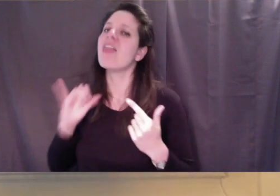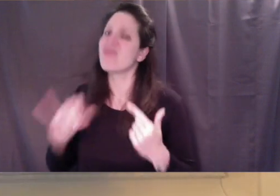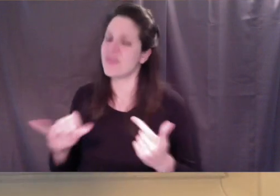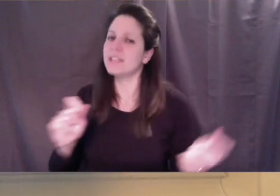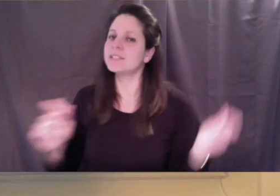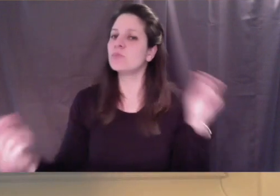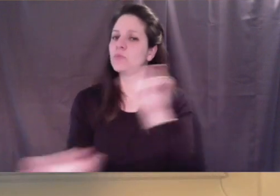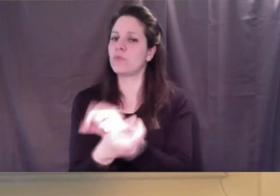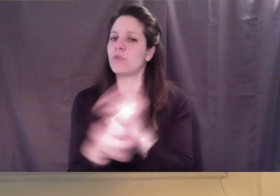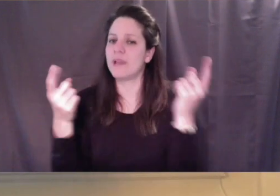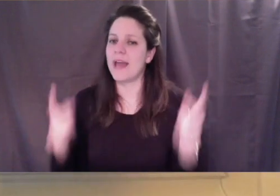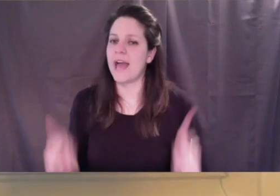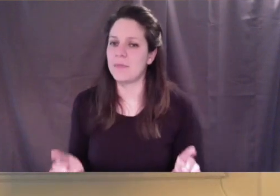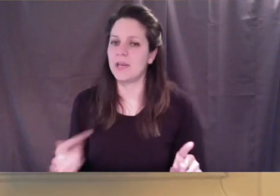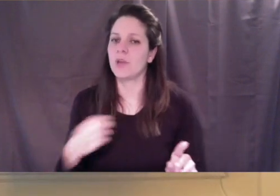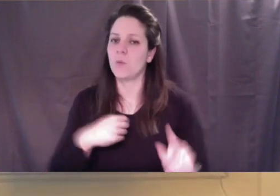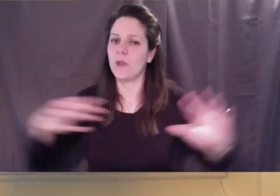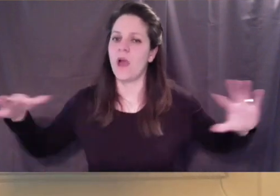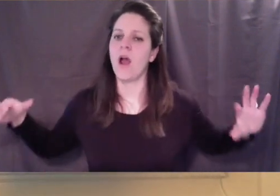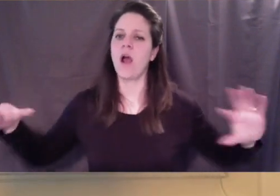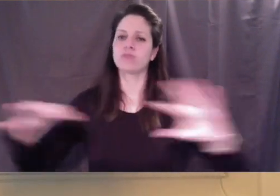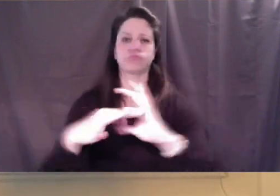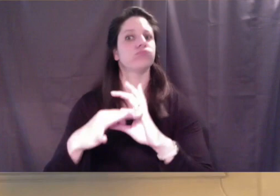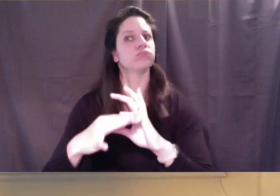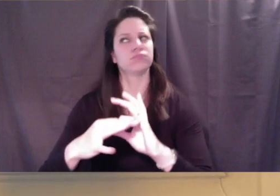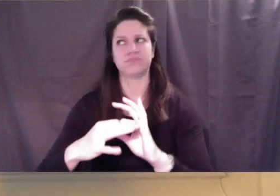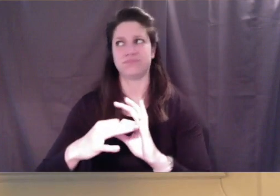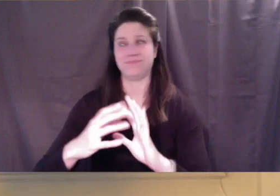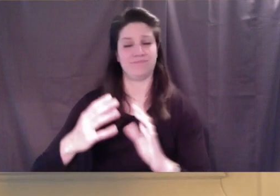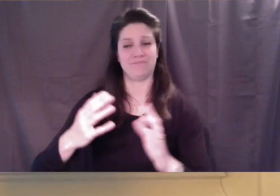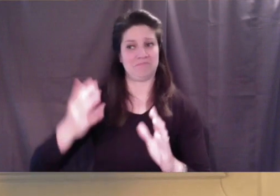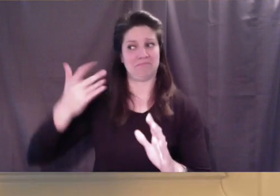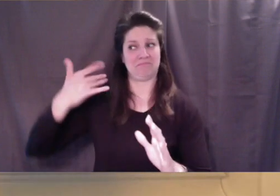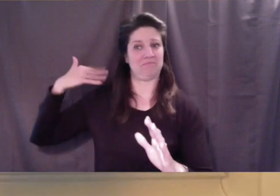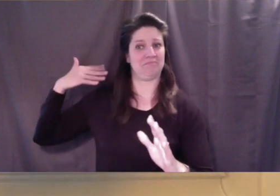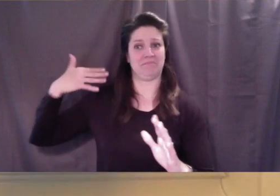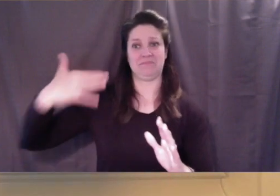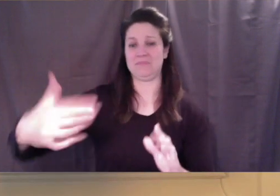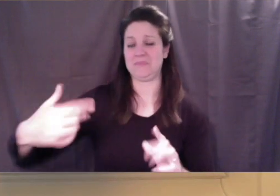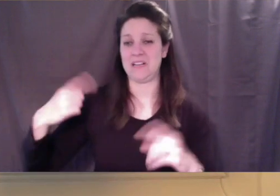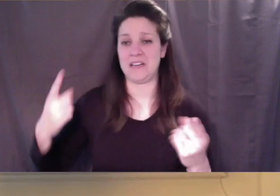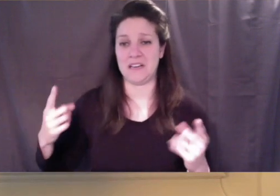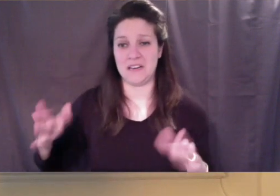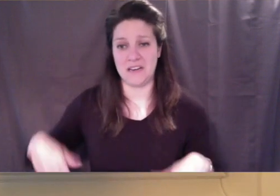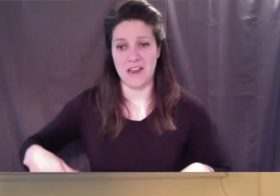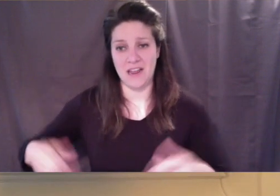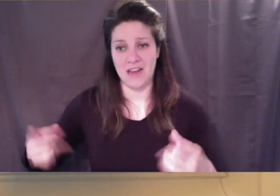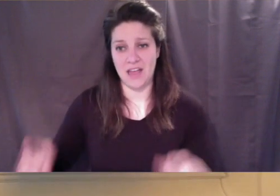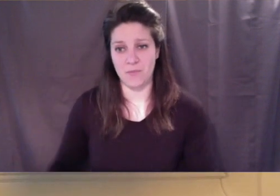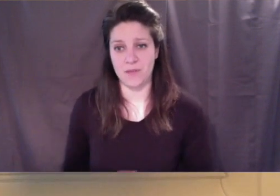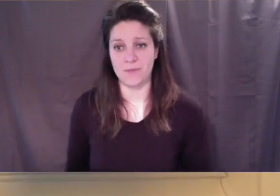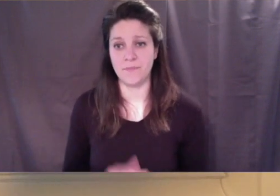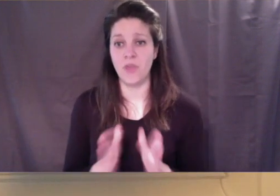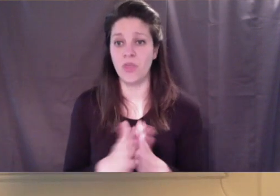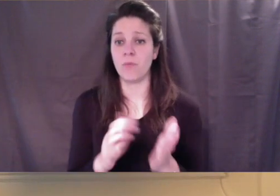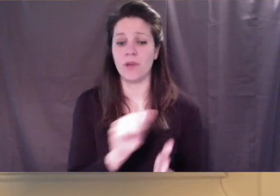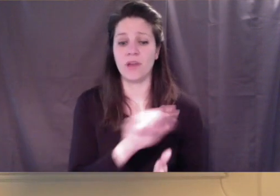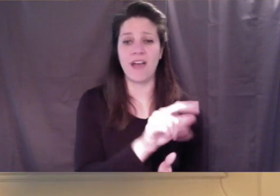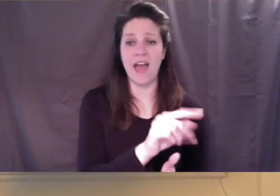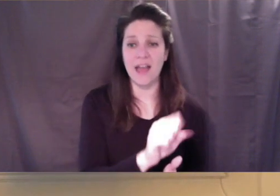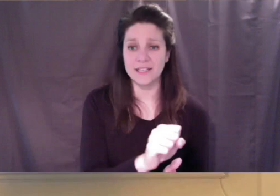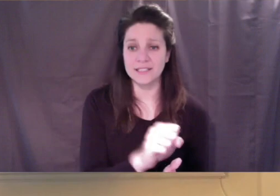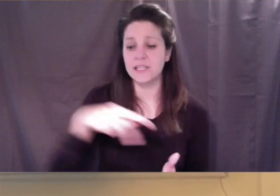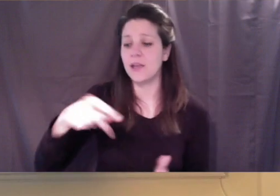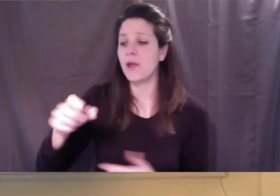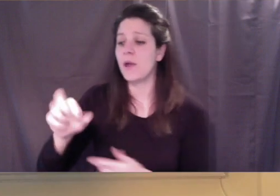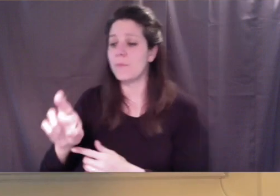their lives, we see a movement taking place to bring this country together in a way that we have not seen before. In the book of Acts, both